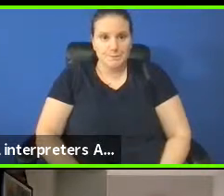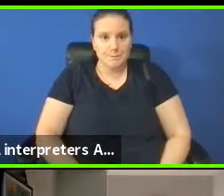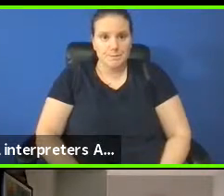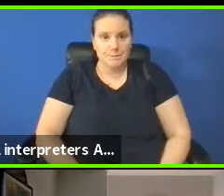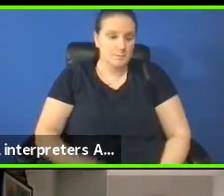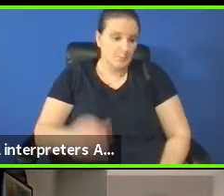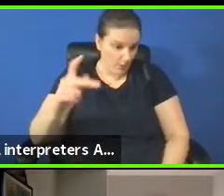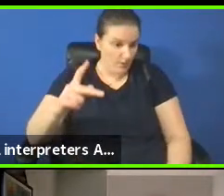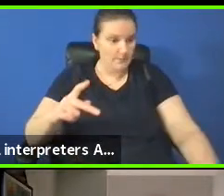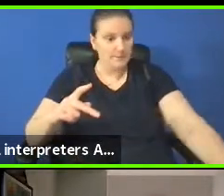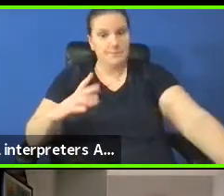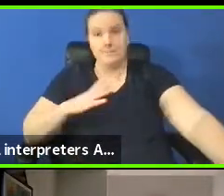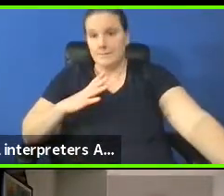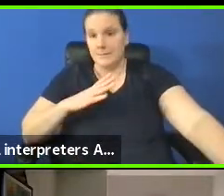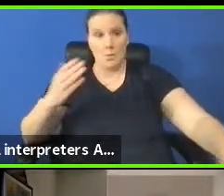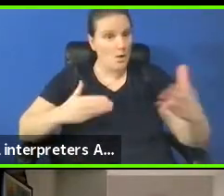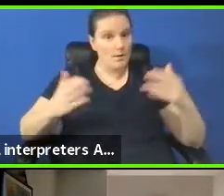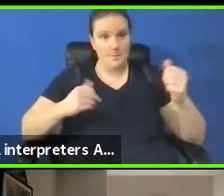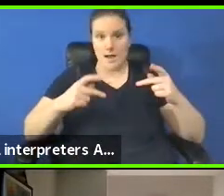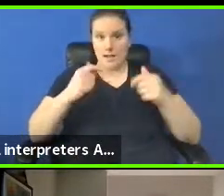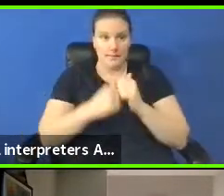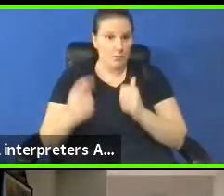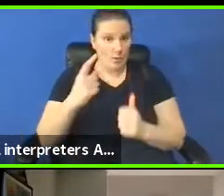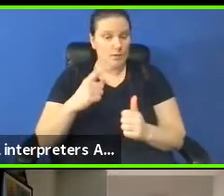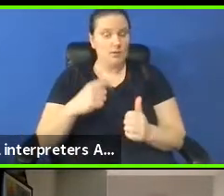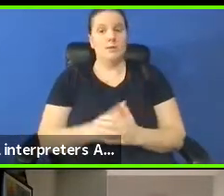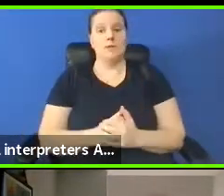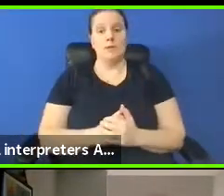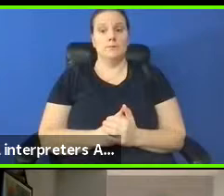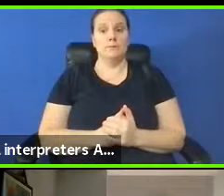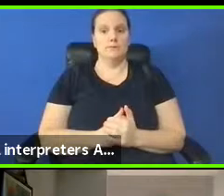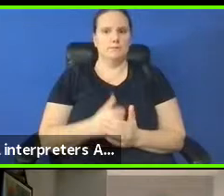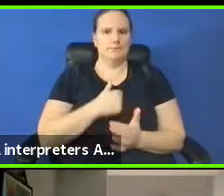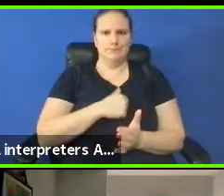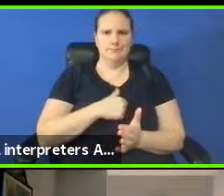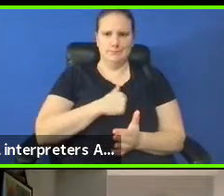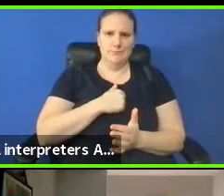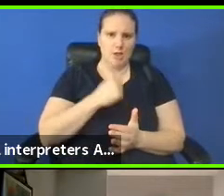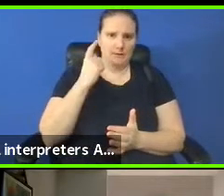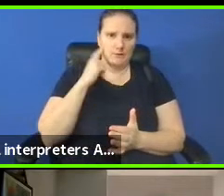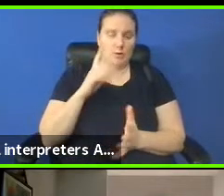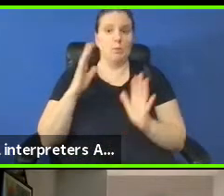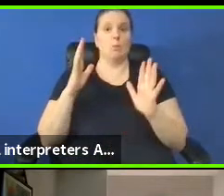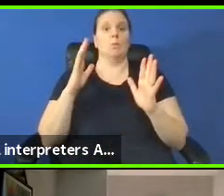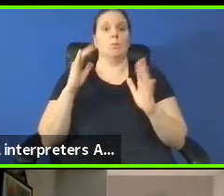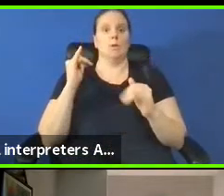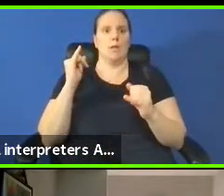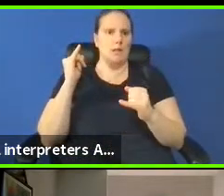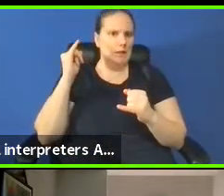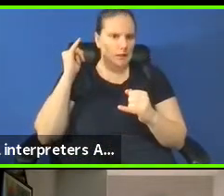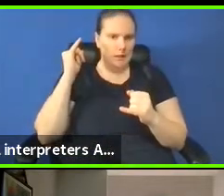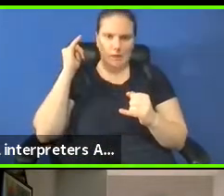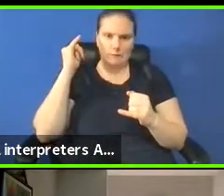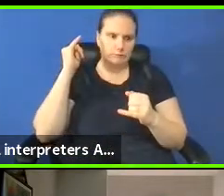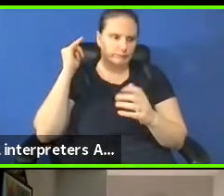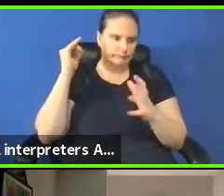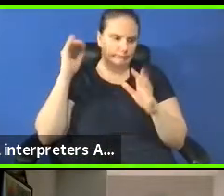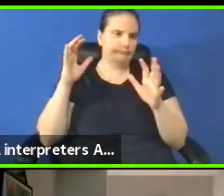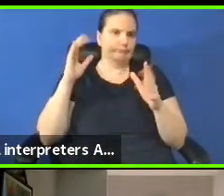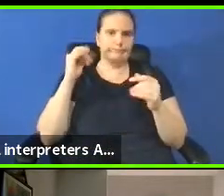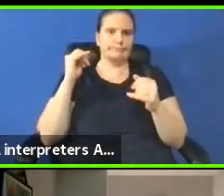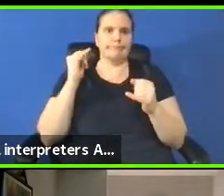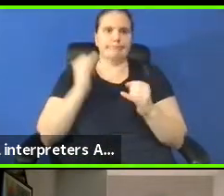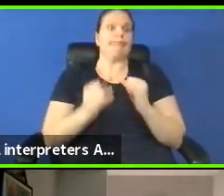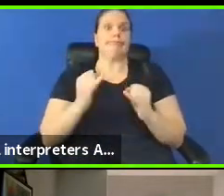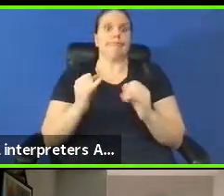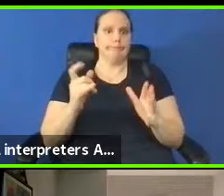All right, welcome back, everybody. I'm sorry for the very abrupt end, but thank